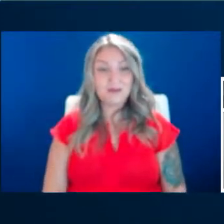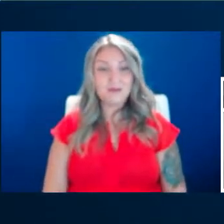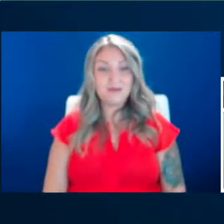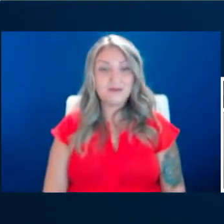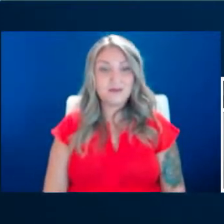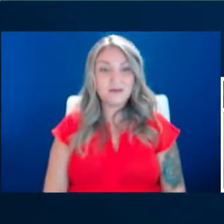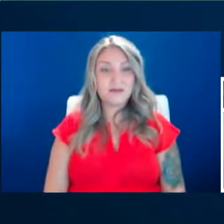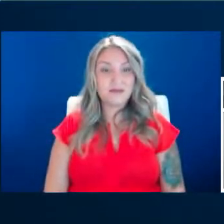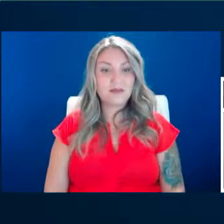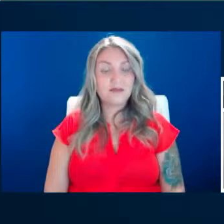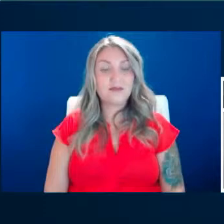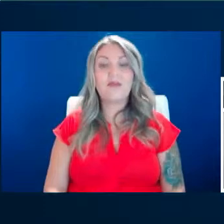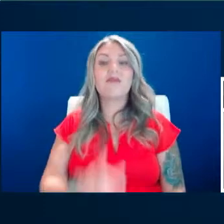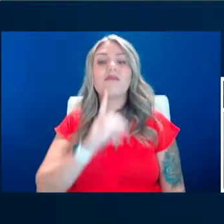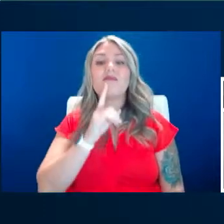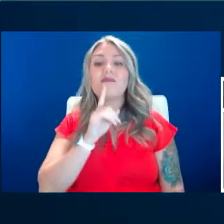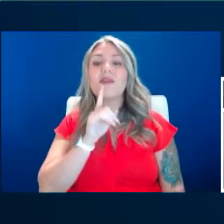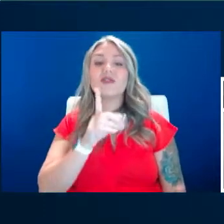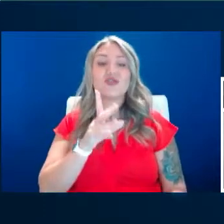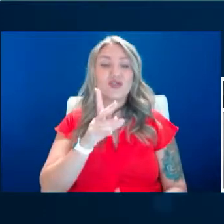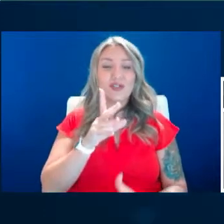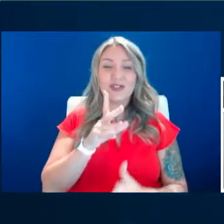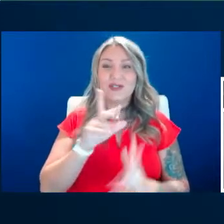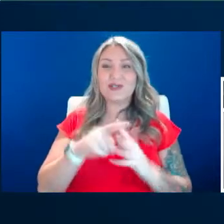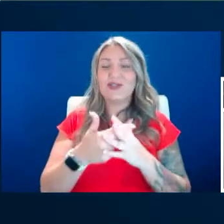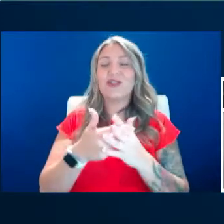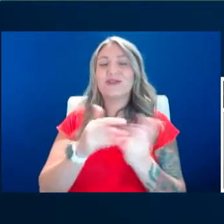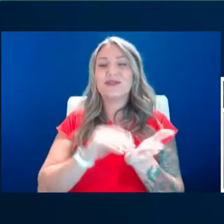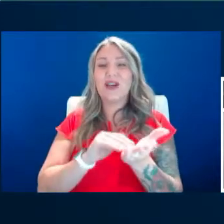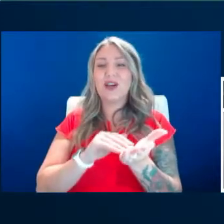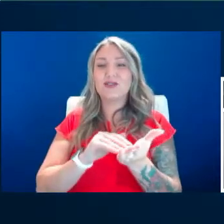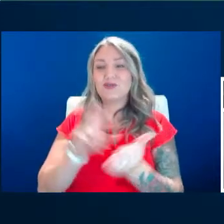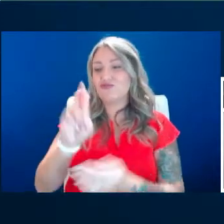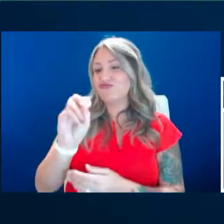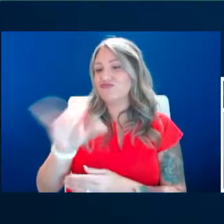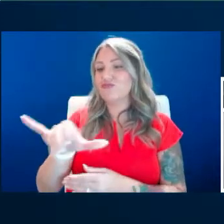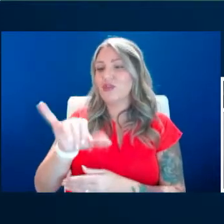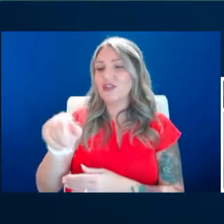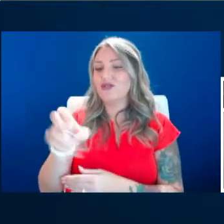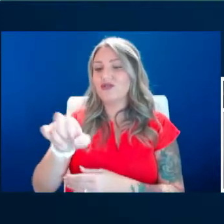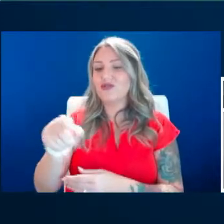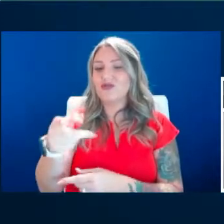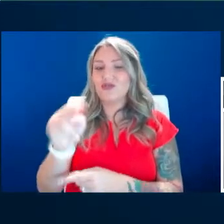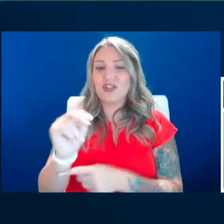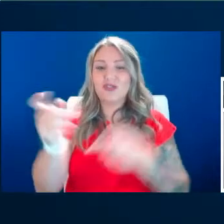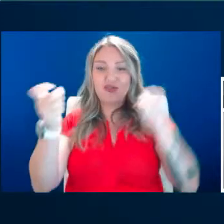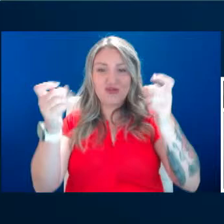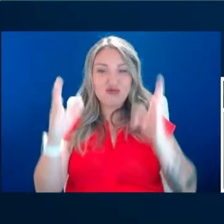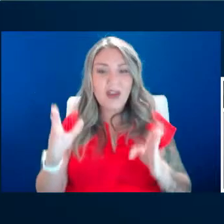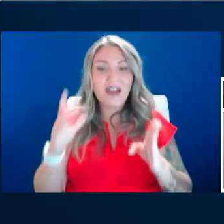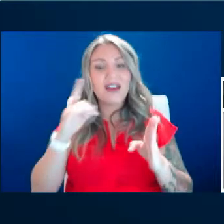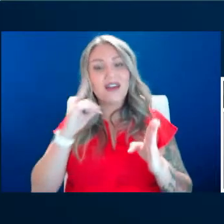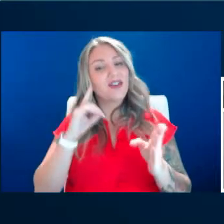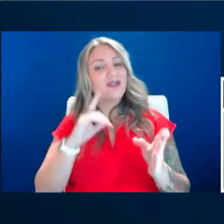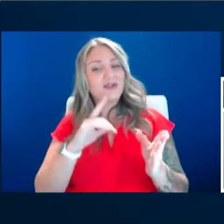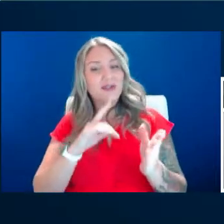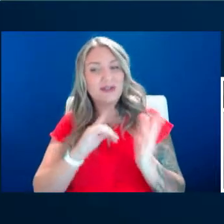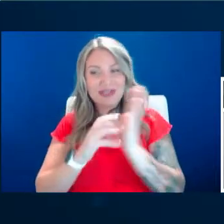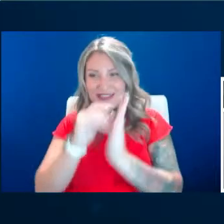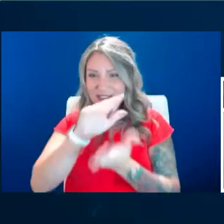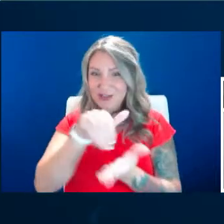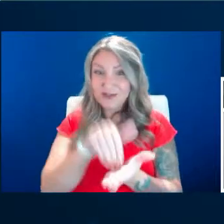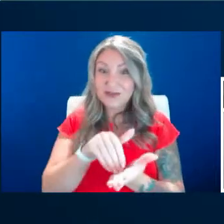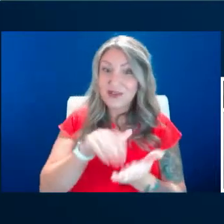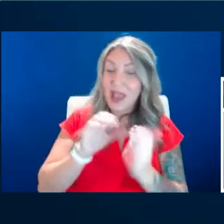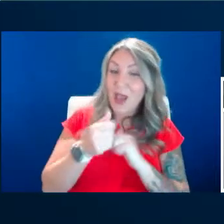Okay, we're actually going to start with Dr. Roy Jensen. He is the director of our Cancer Center. Good morning to all of you. Dr. Jensen, how are you? You staying dry out